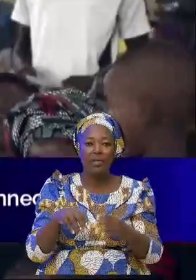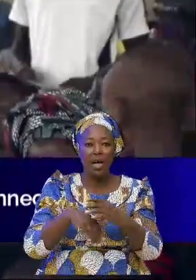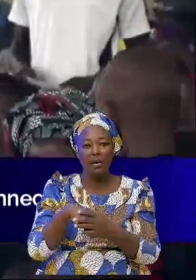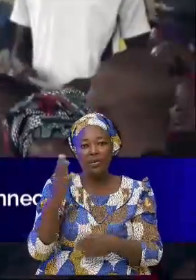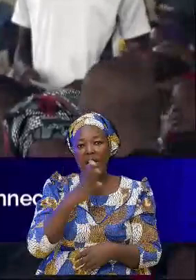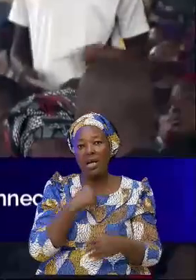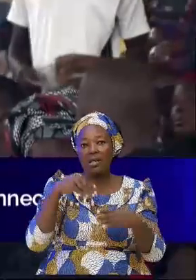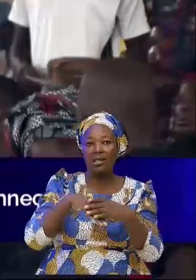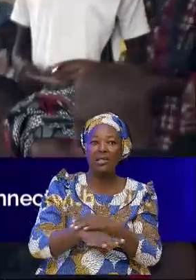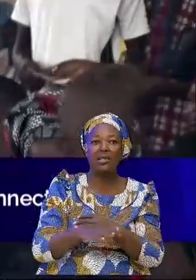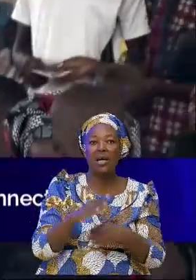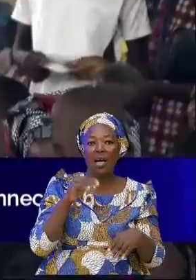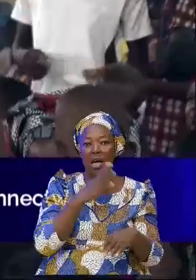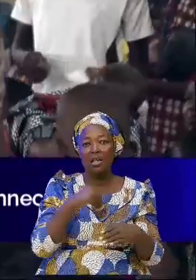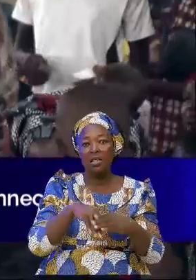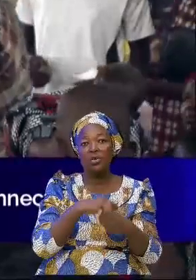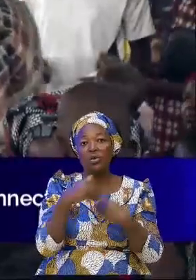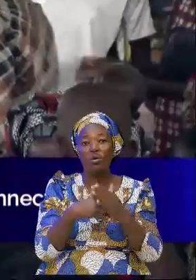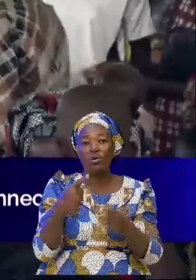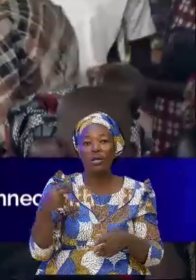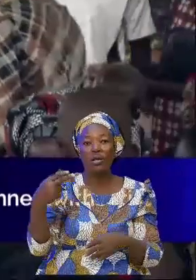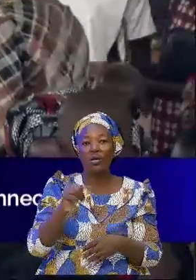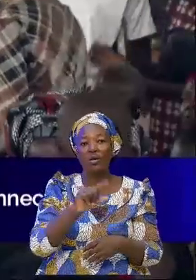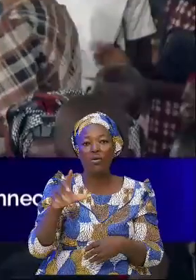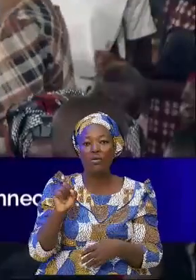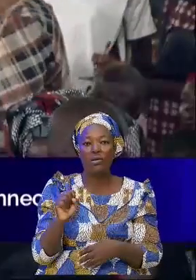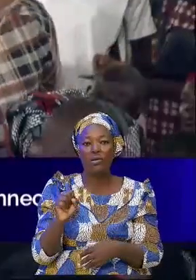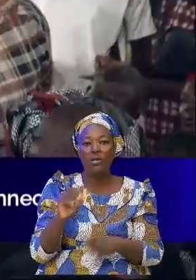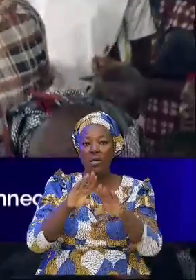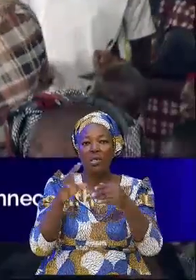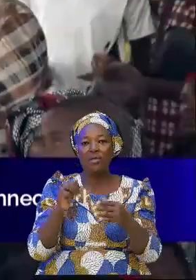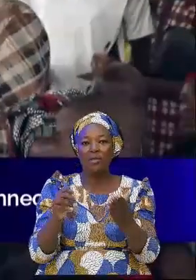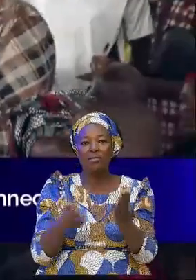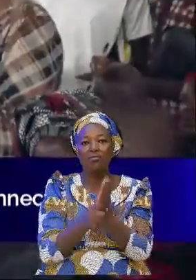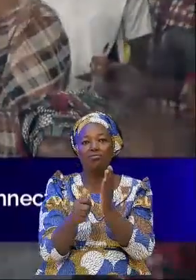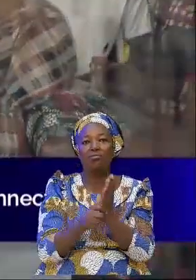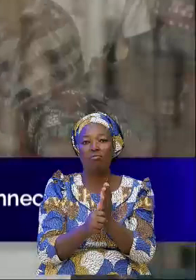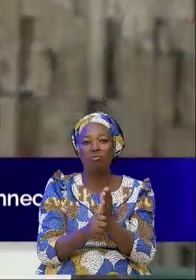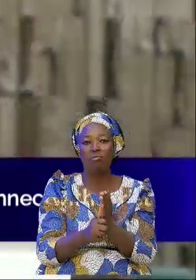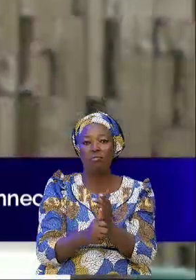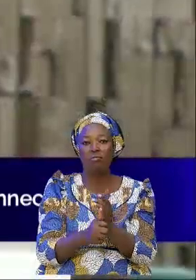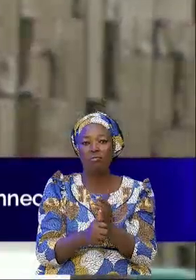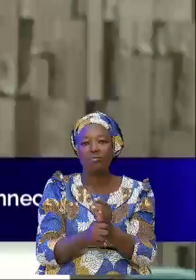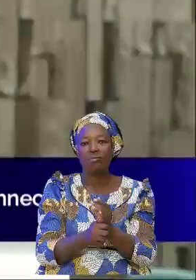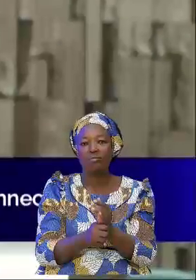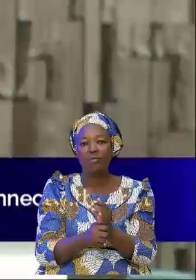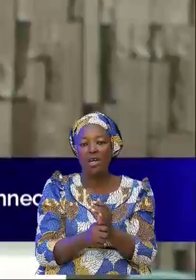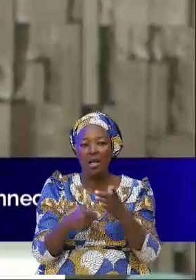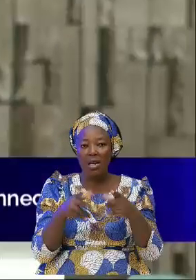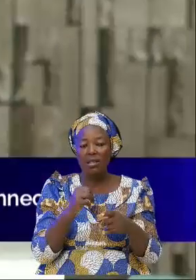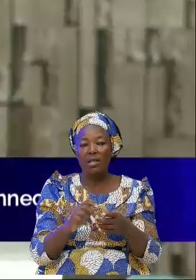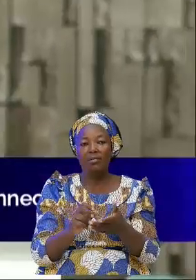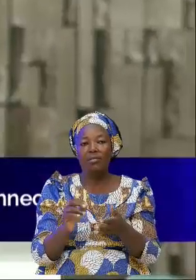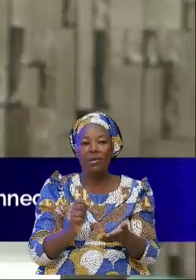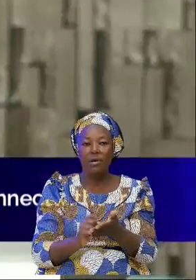Counselors, please get to them outside and inside and in all the halls. Give them